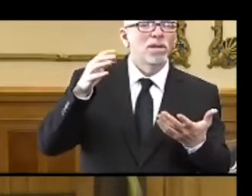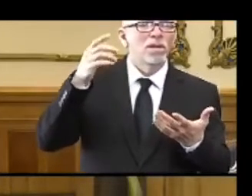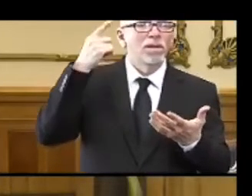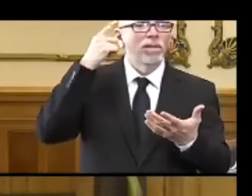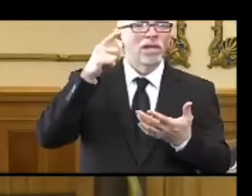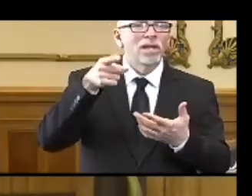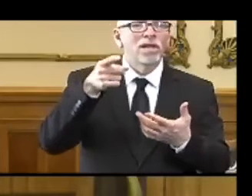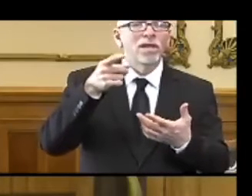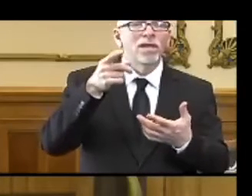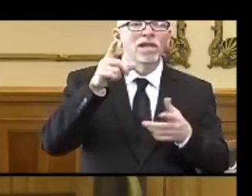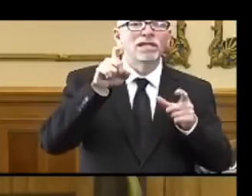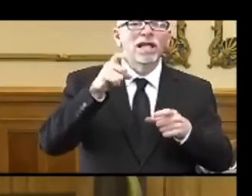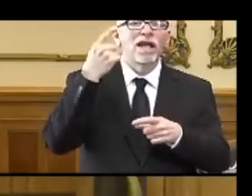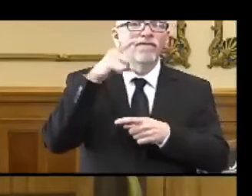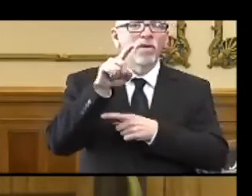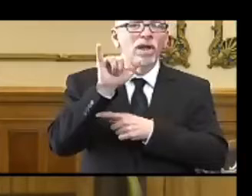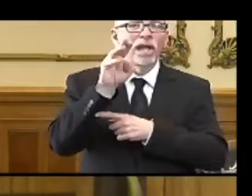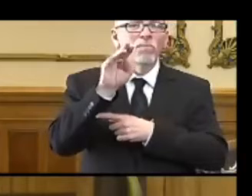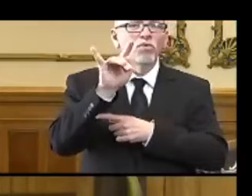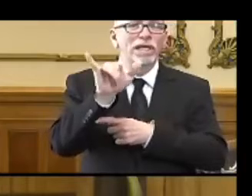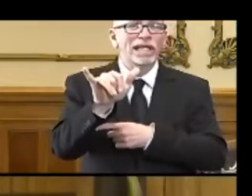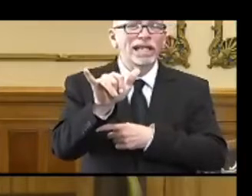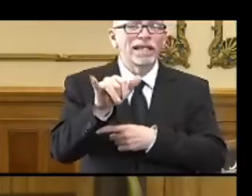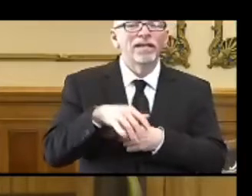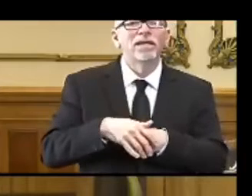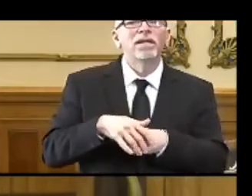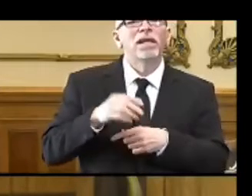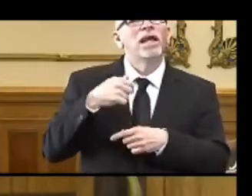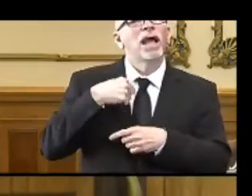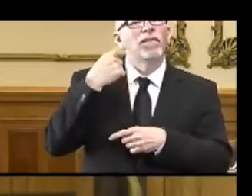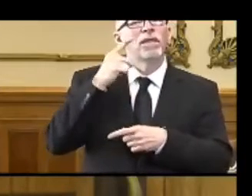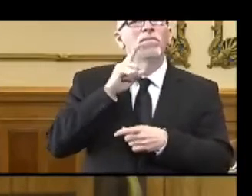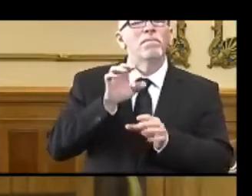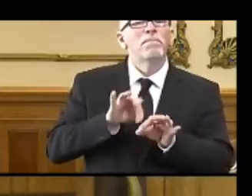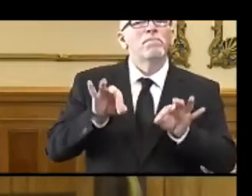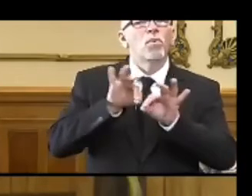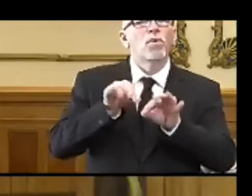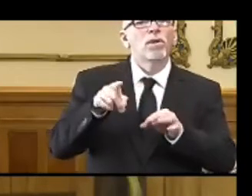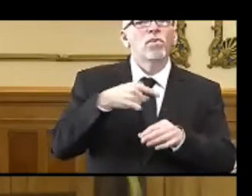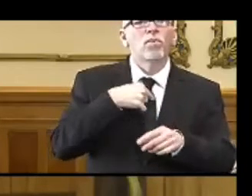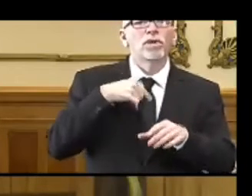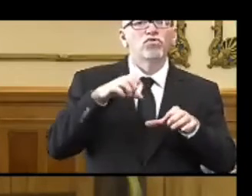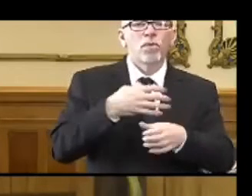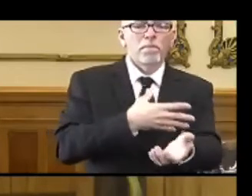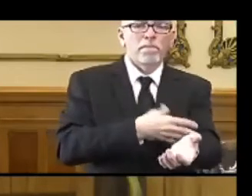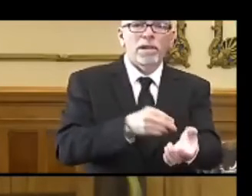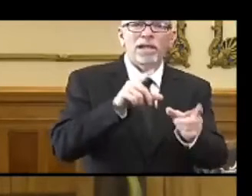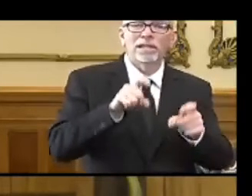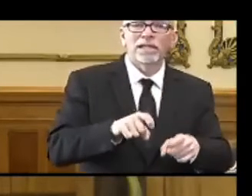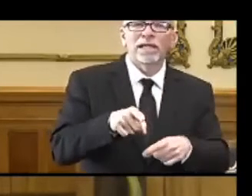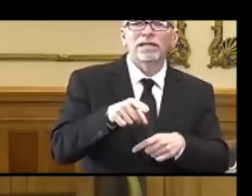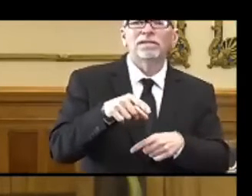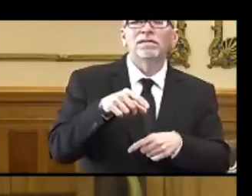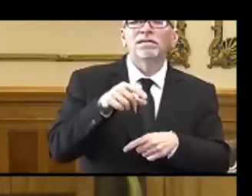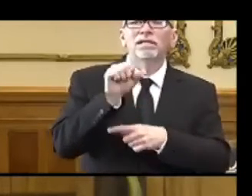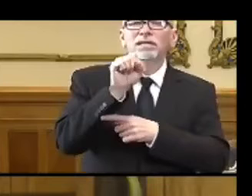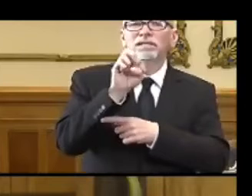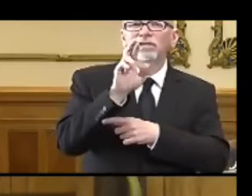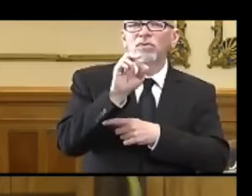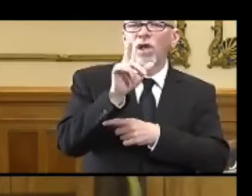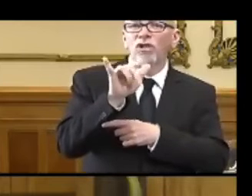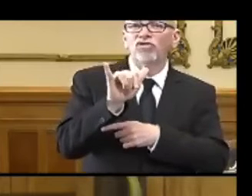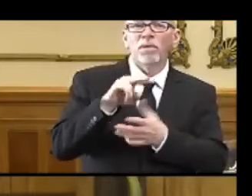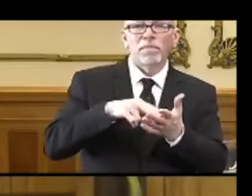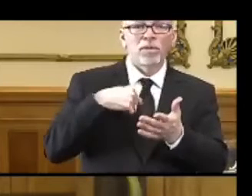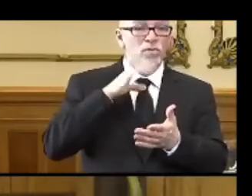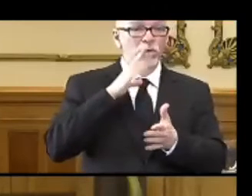or testing for immunity. And I think it's important to understand when we do a blood test or a serology test, that's not to diagnose that